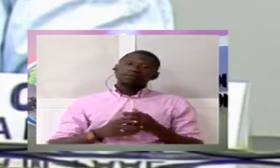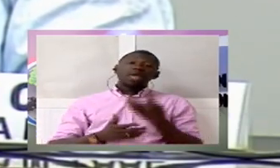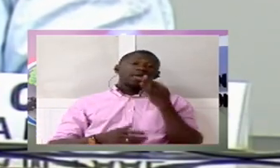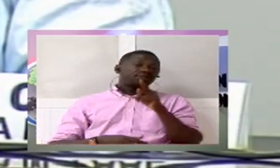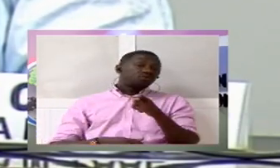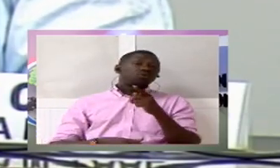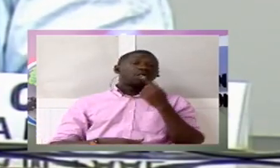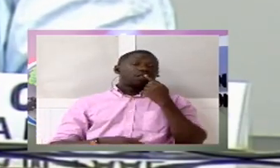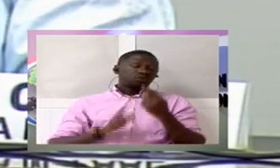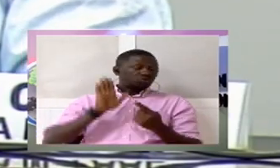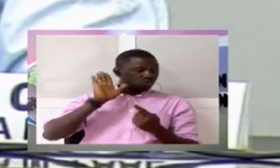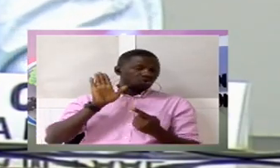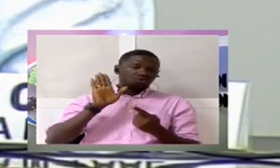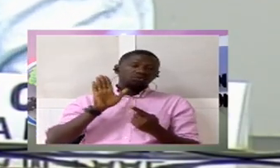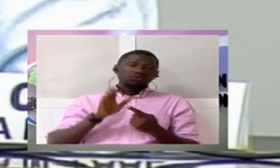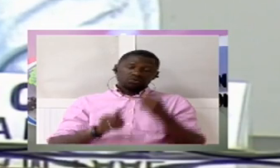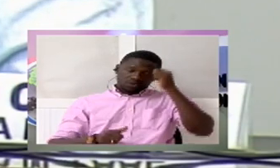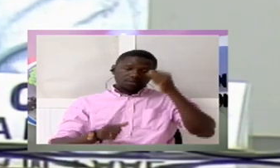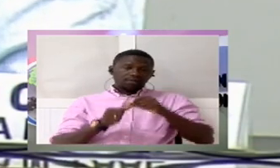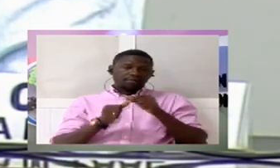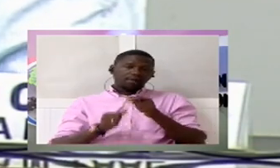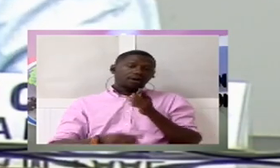Adu luati nyale munyim fananti.